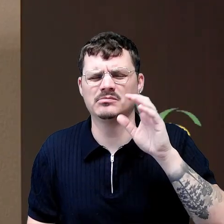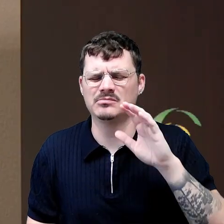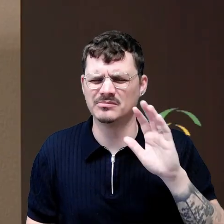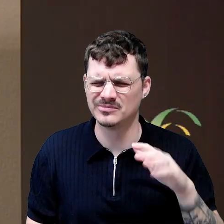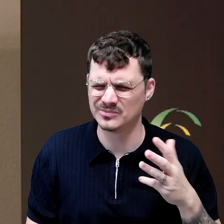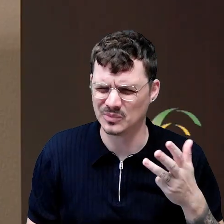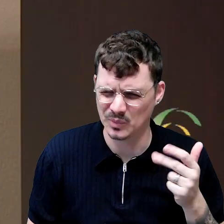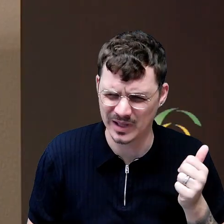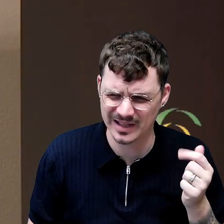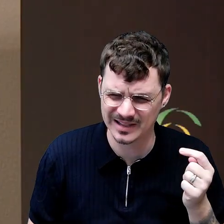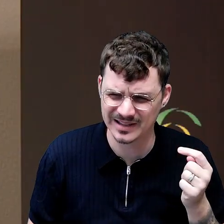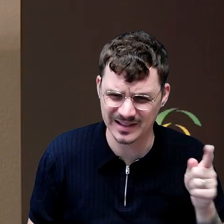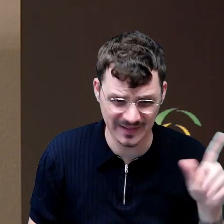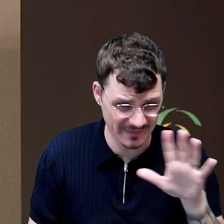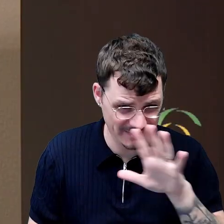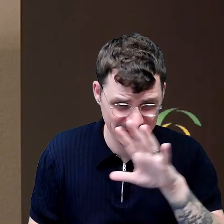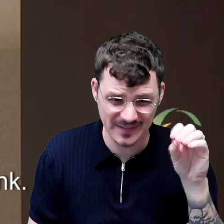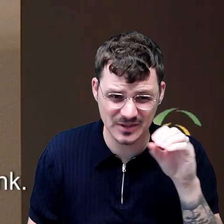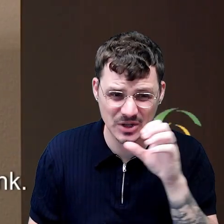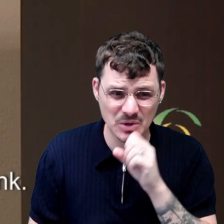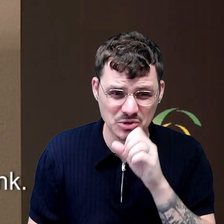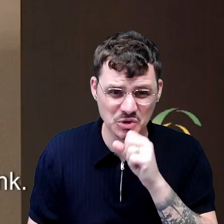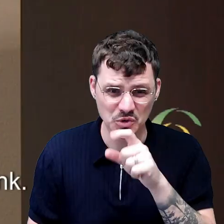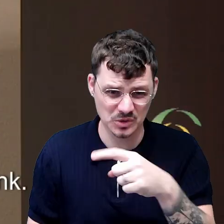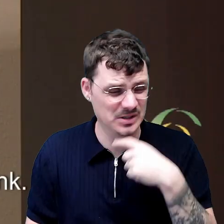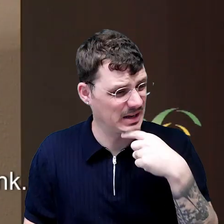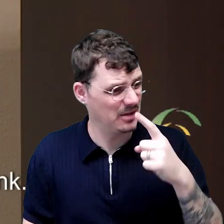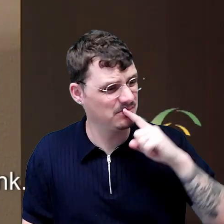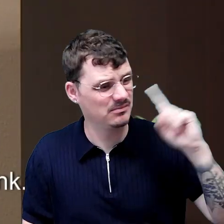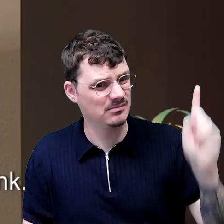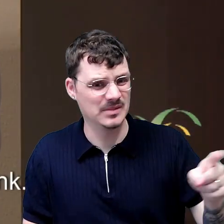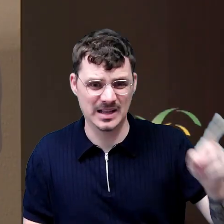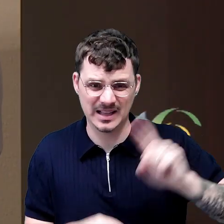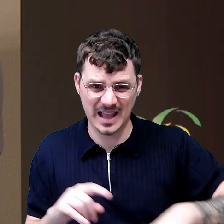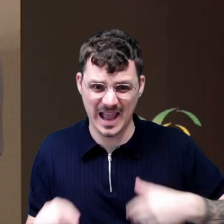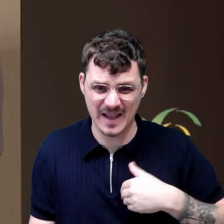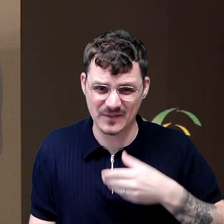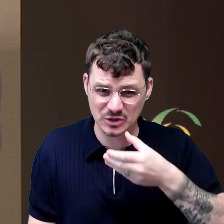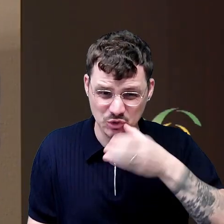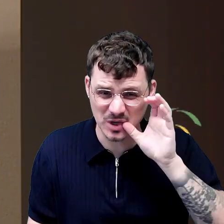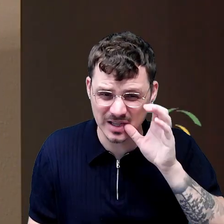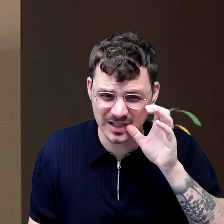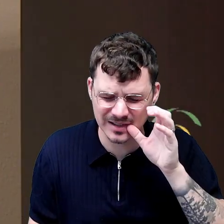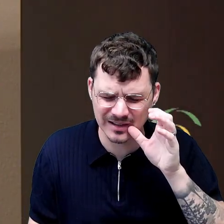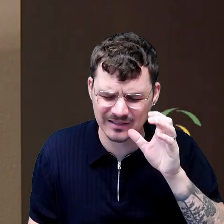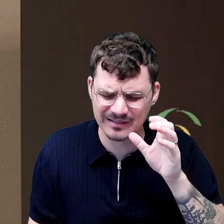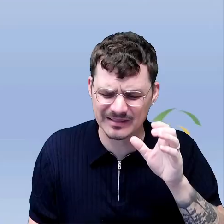What? 50 years old? You're going to tell her she can't have a drink?